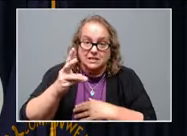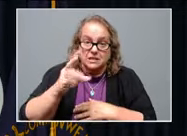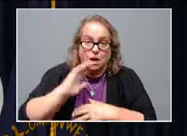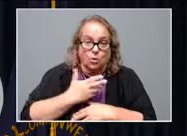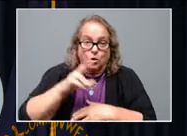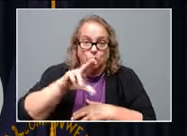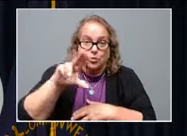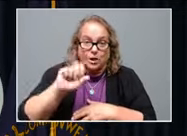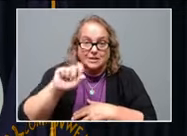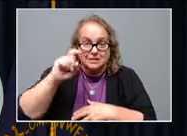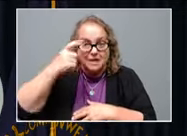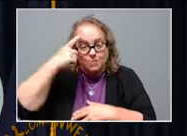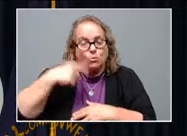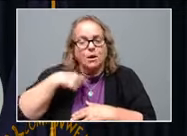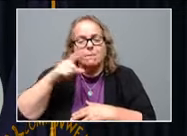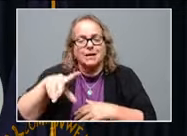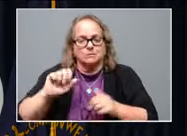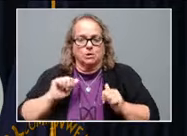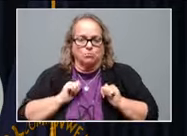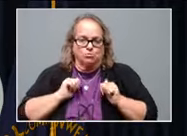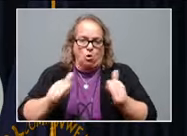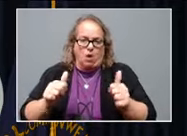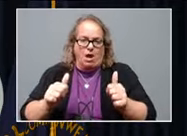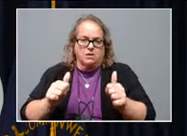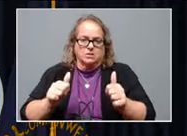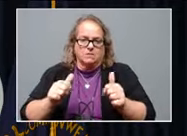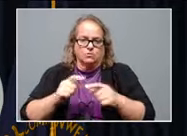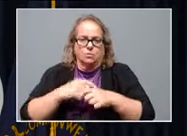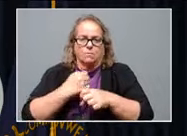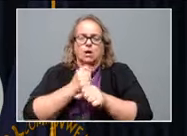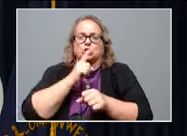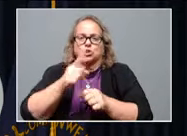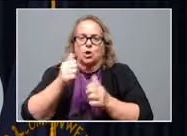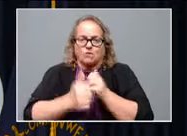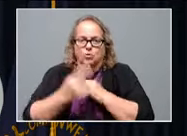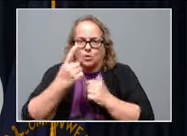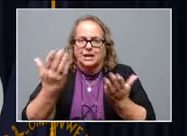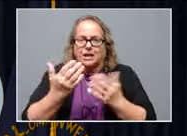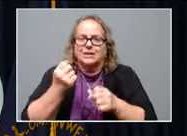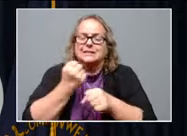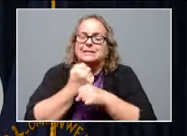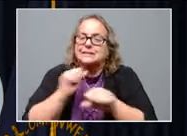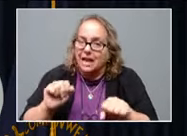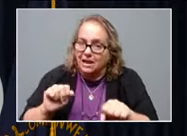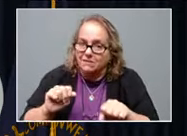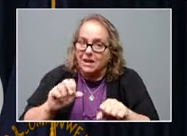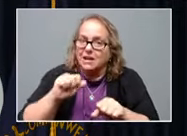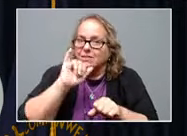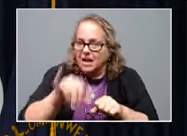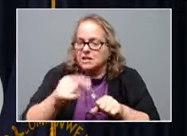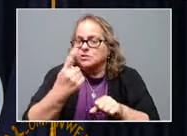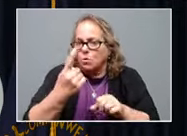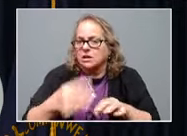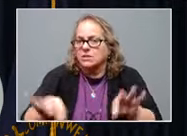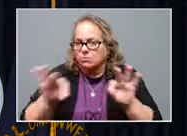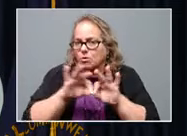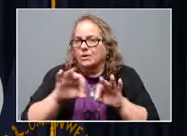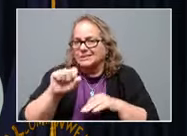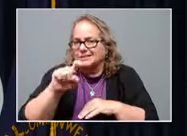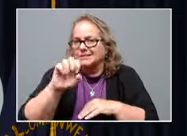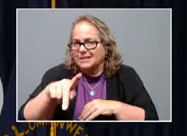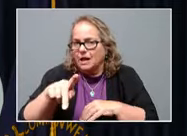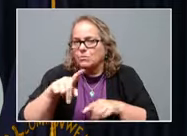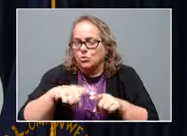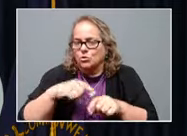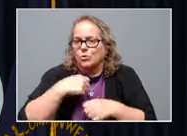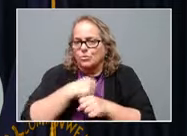be proactive and making sure that everybody here is safe. And this is one important step to making that